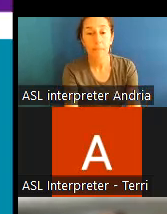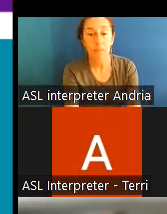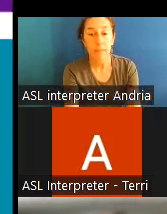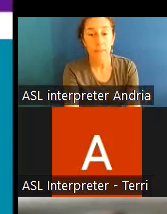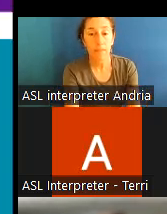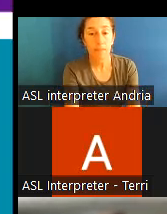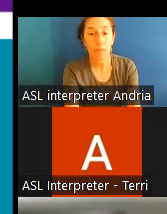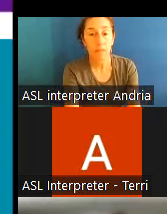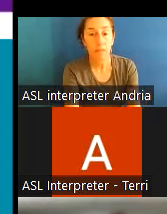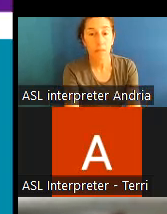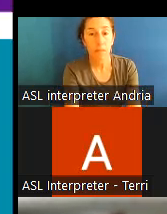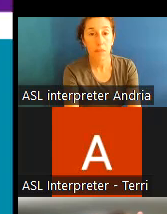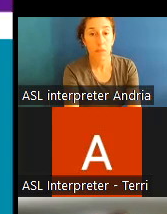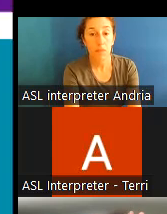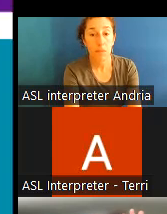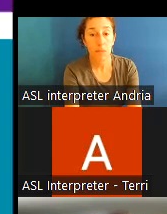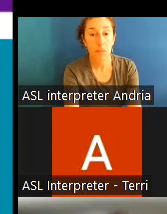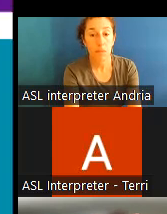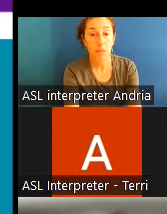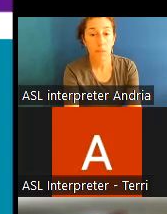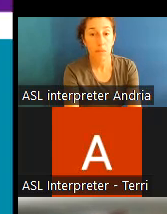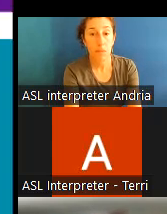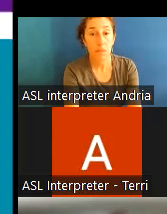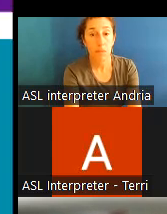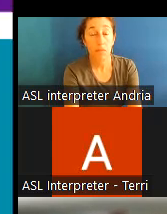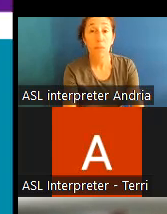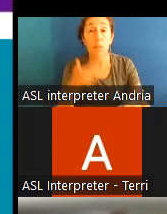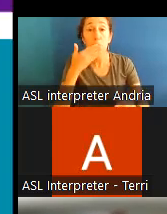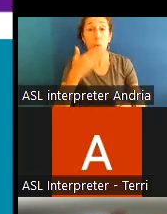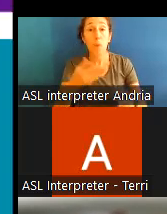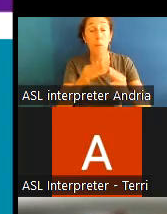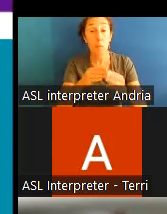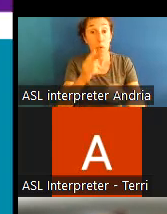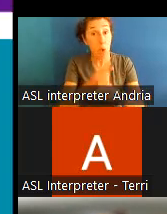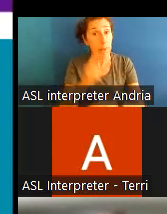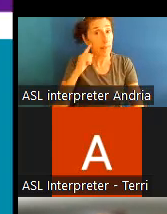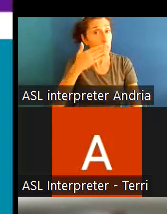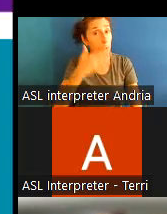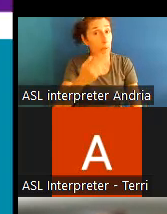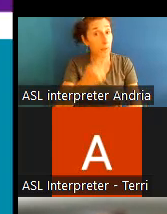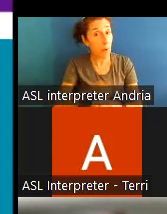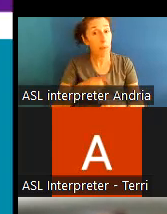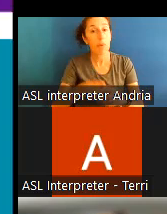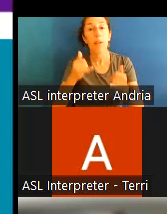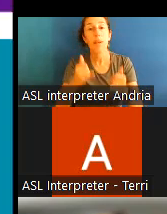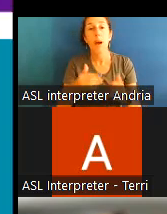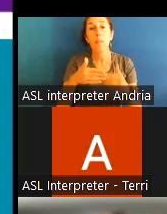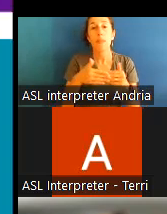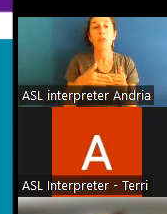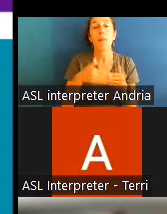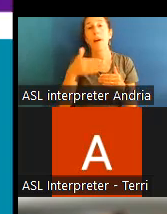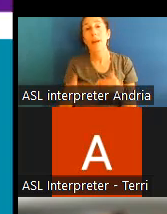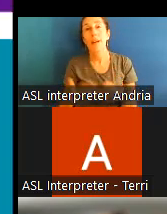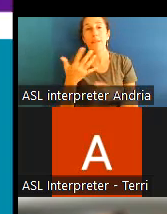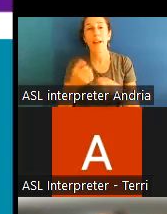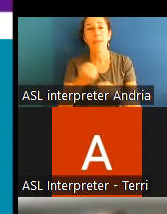So 19, 20, 21, 22, 23, 5 years. I know 24 seems like 5, but it's actually 6. 5 years later,